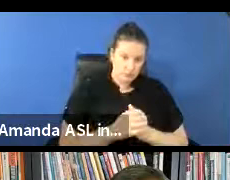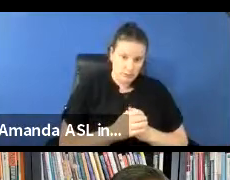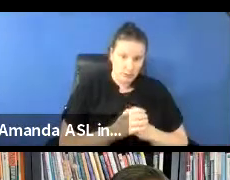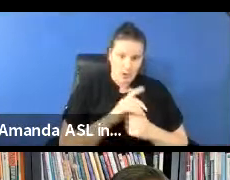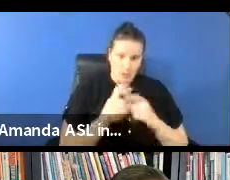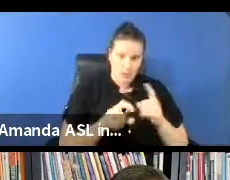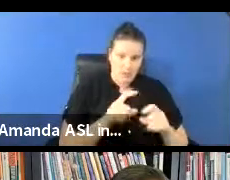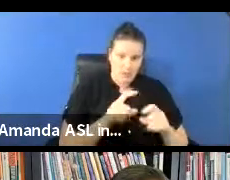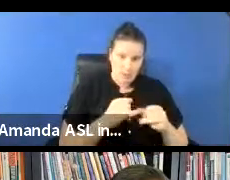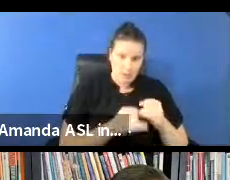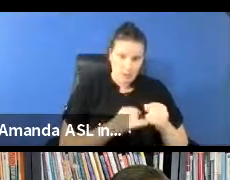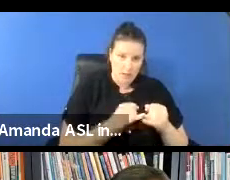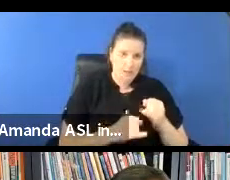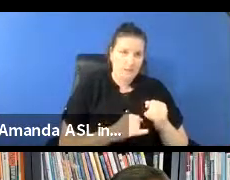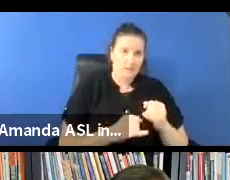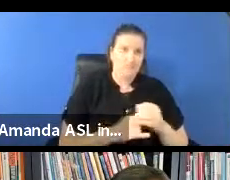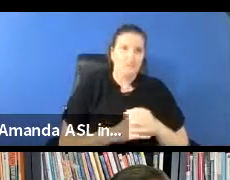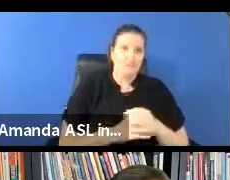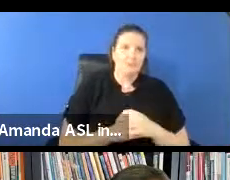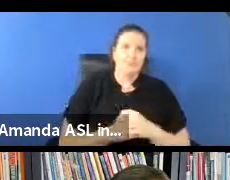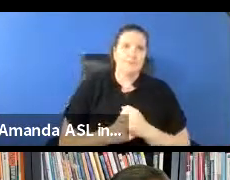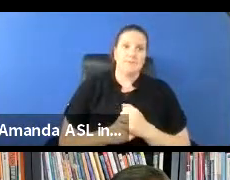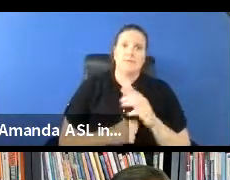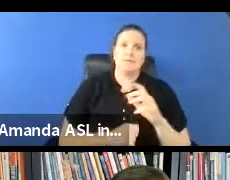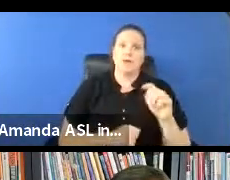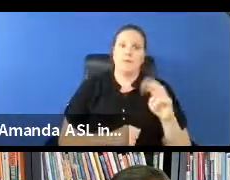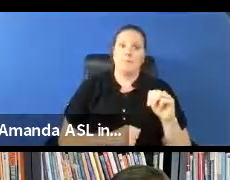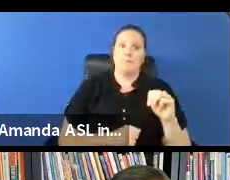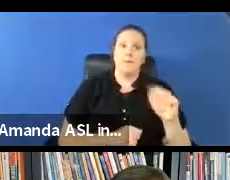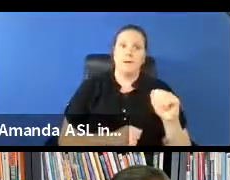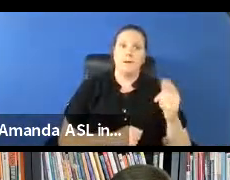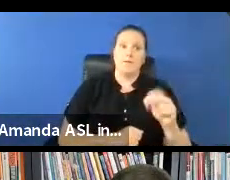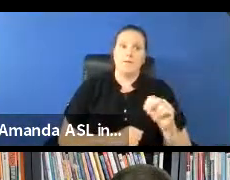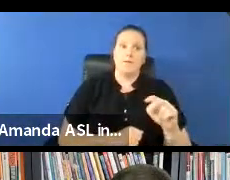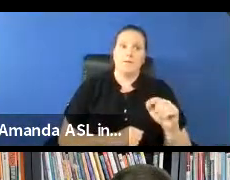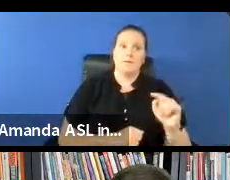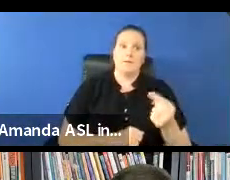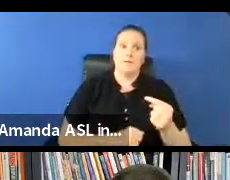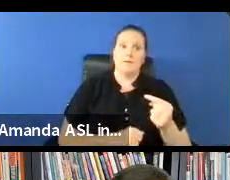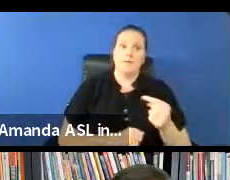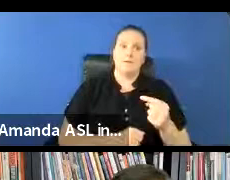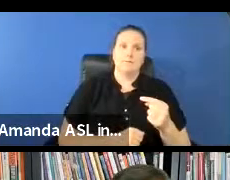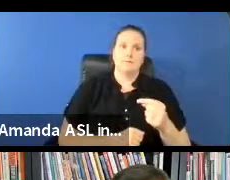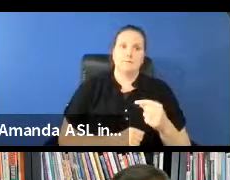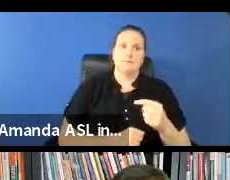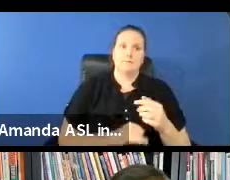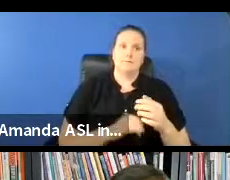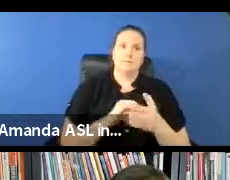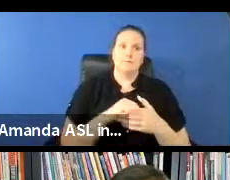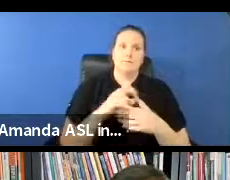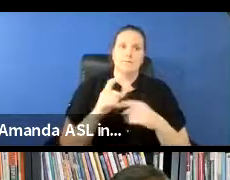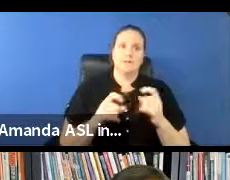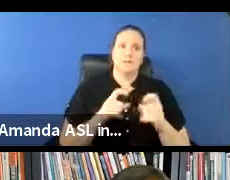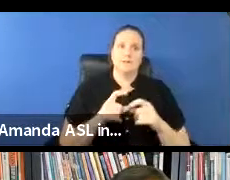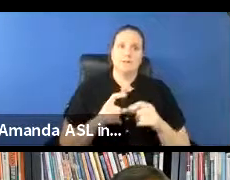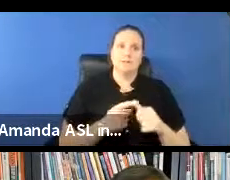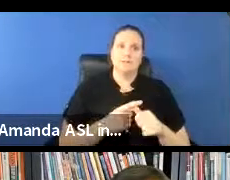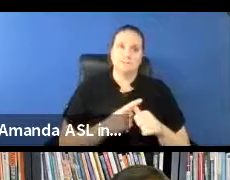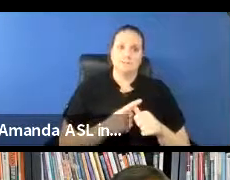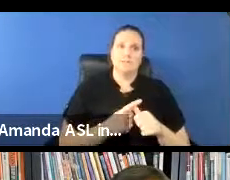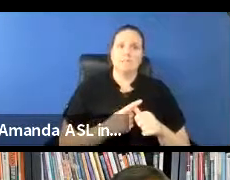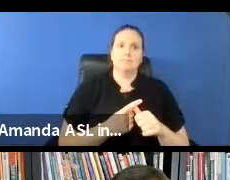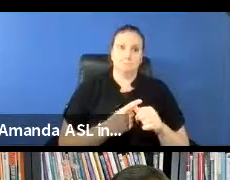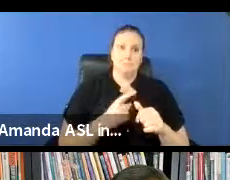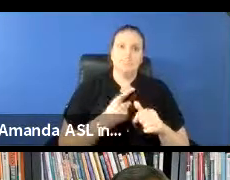all of our questions, and Tom and Martha, you can be first in line, or if you'd rather just keep going questions, but it means we're not going to get